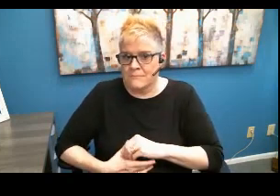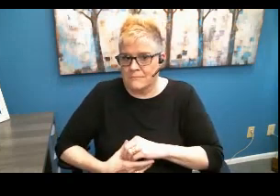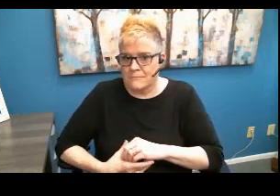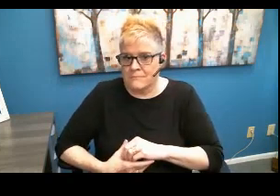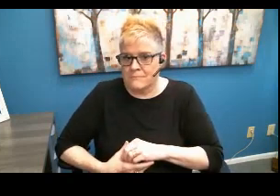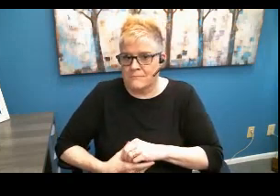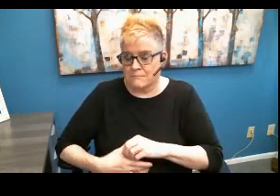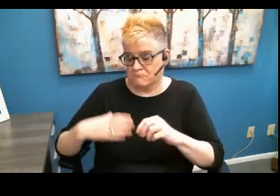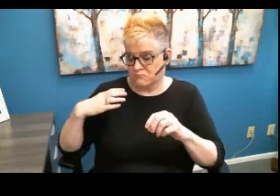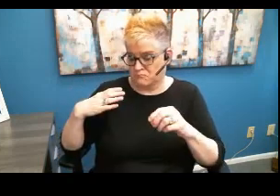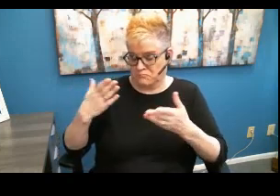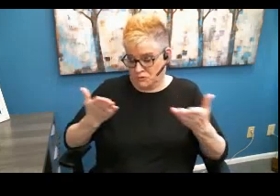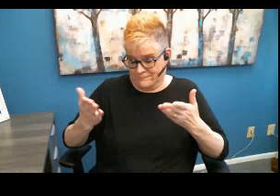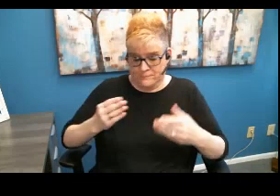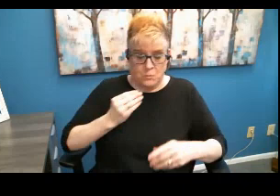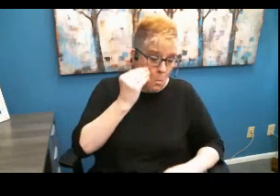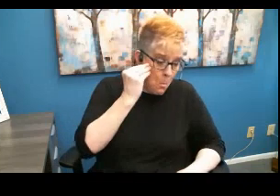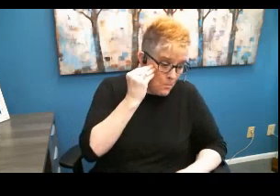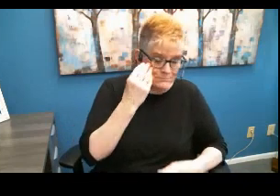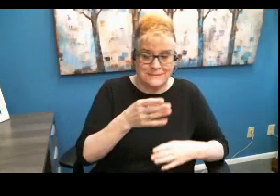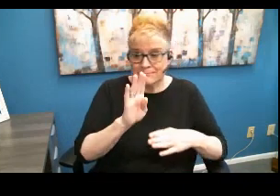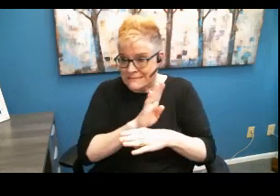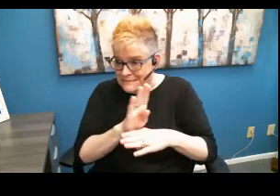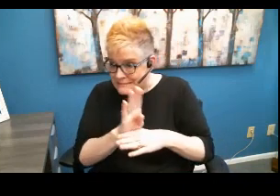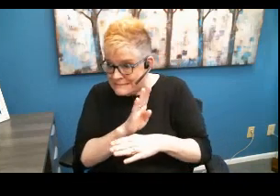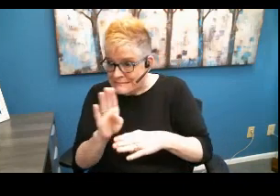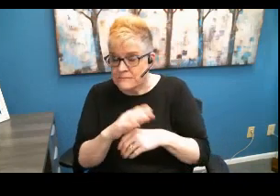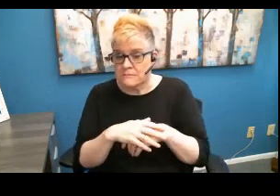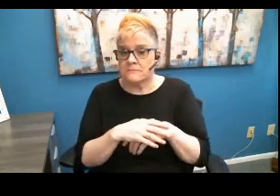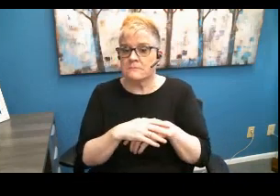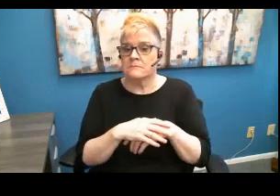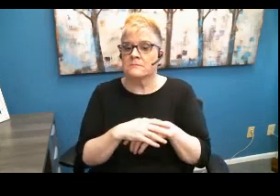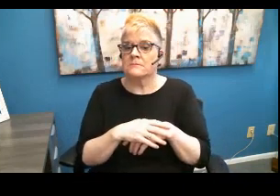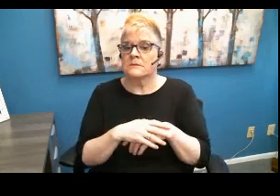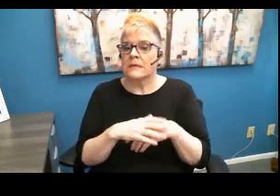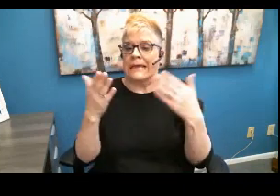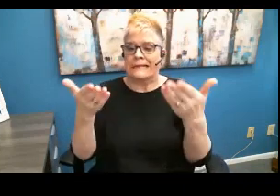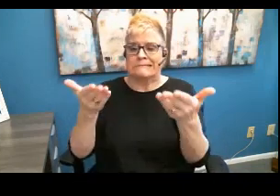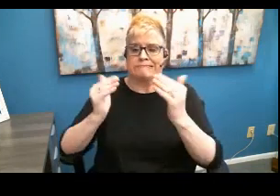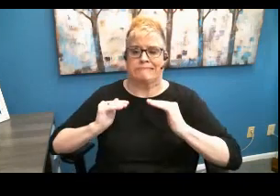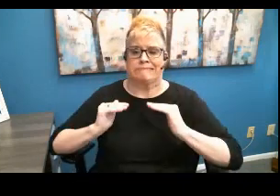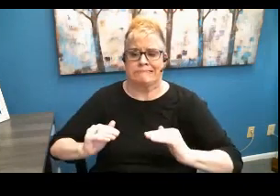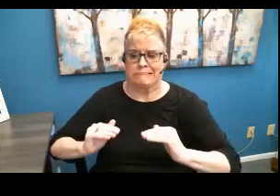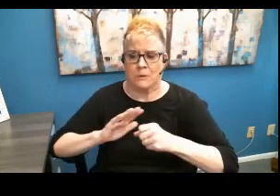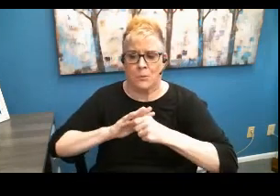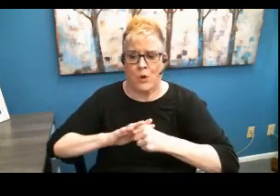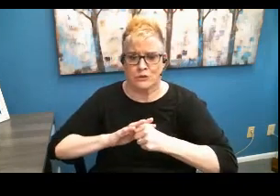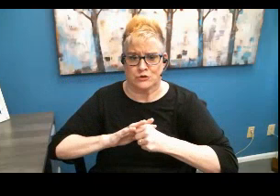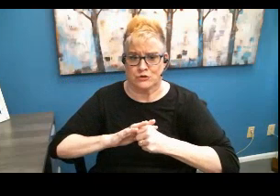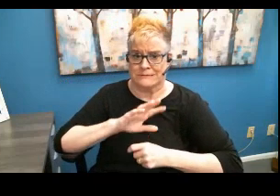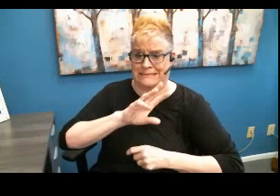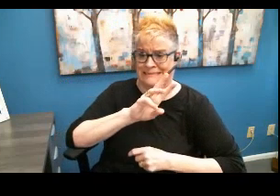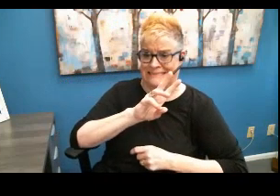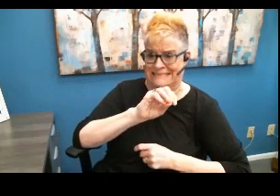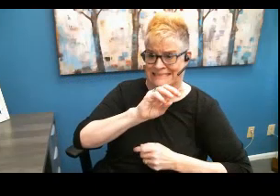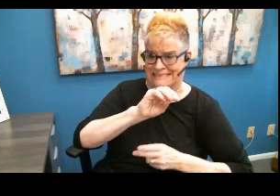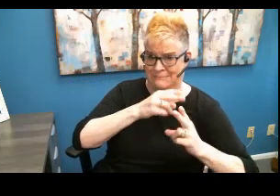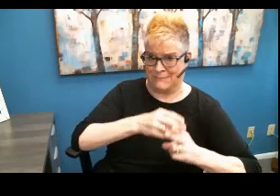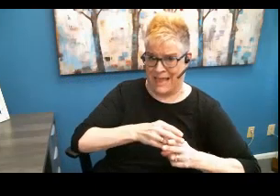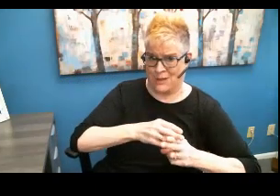service to homes and businesses, as Steve covered before. It's a step down in pressure. Typically, it's going from 60 pounds